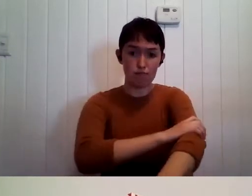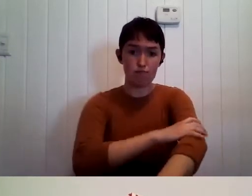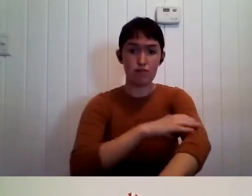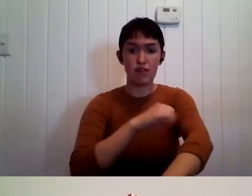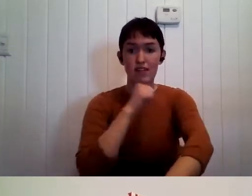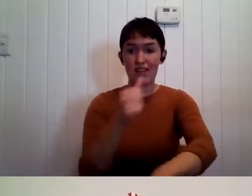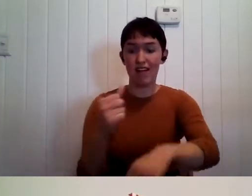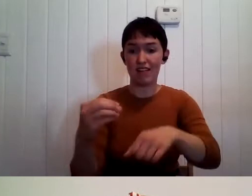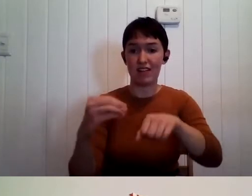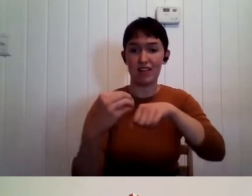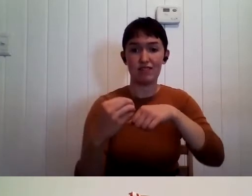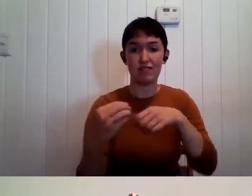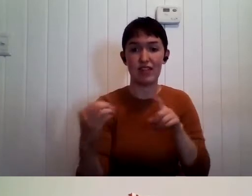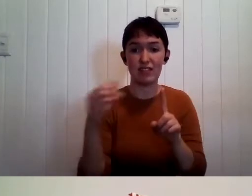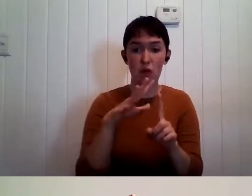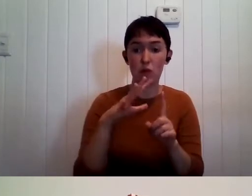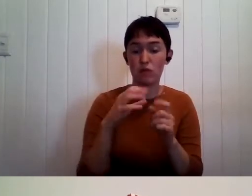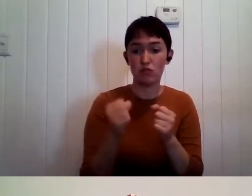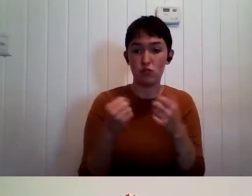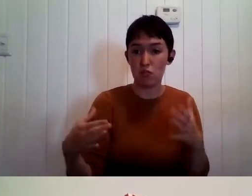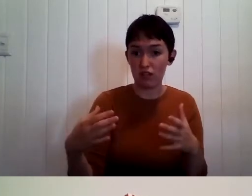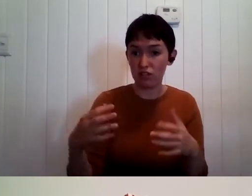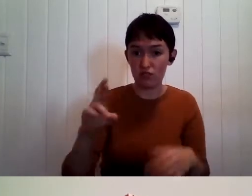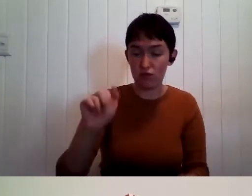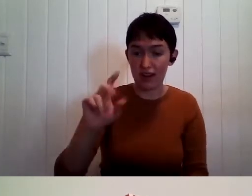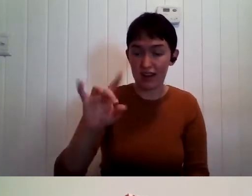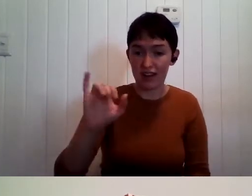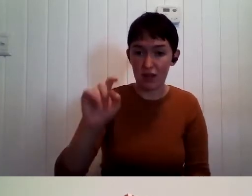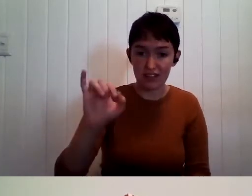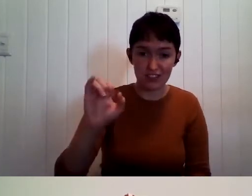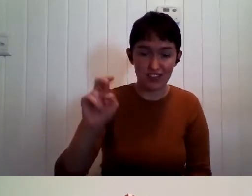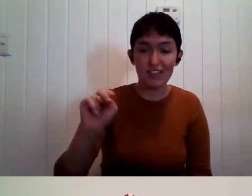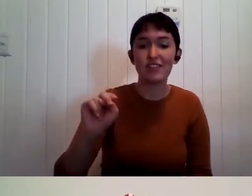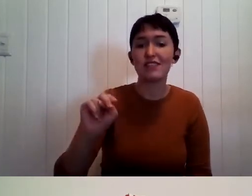spooky. It's a little scary. And so we've generally phased it out. But